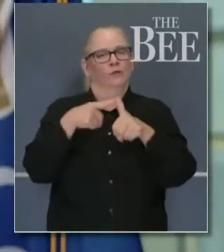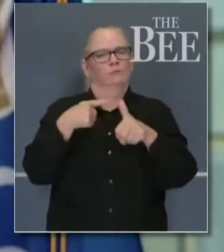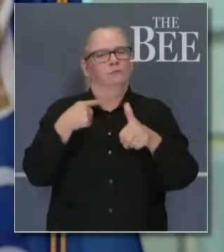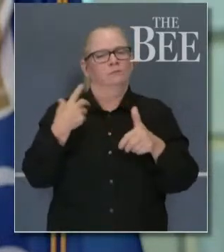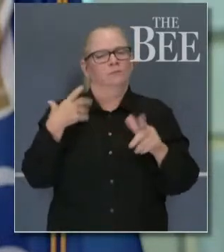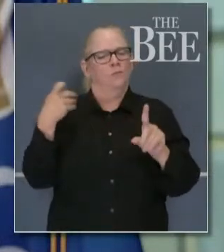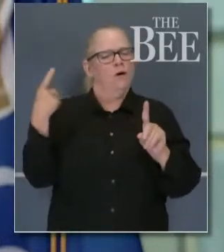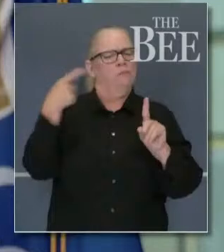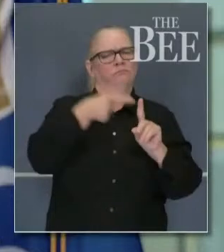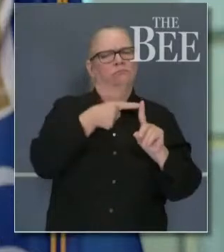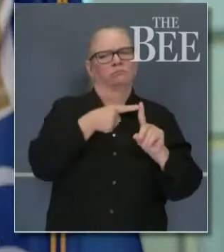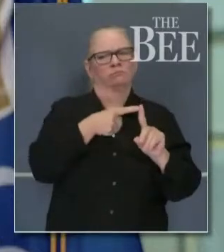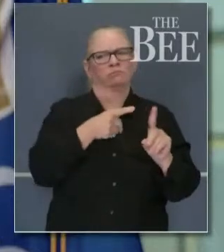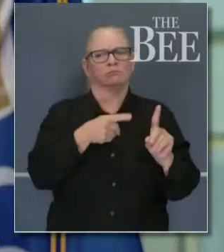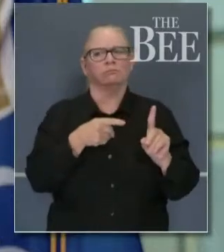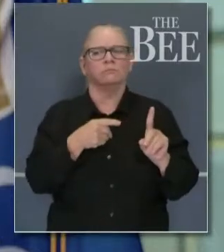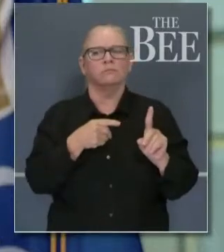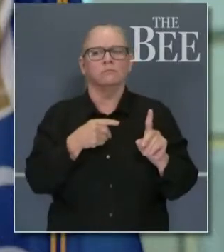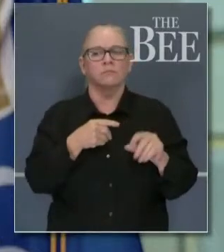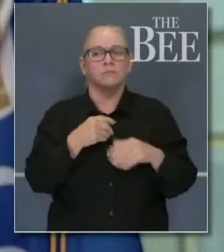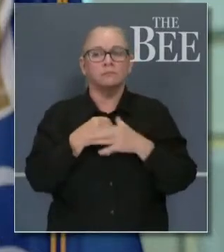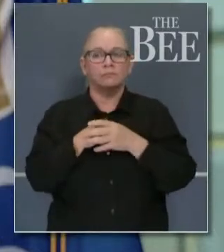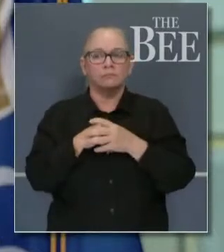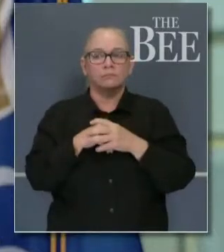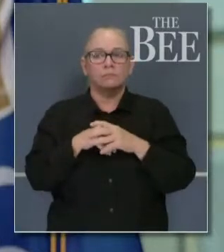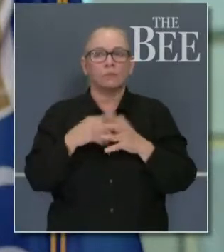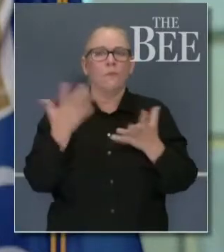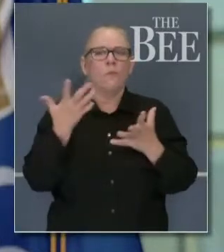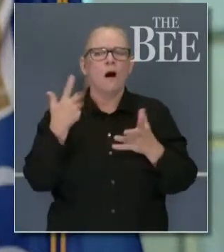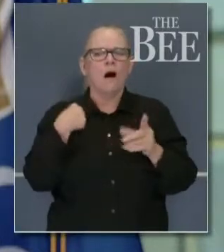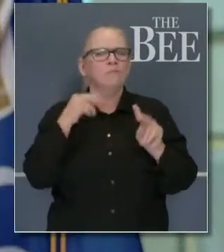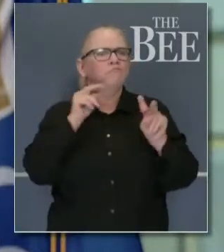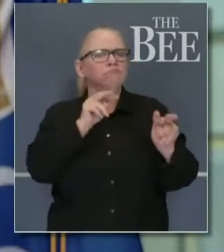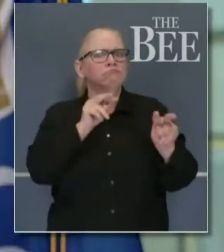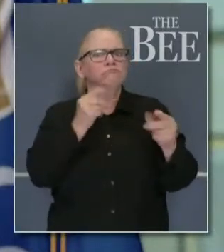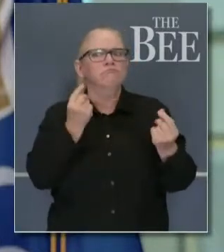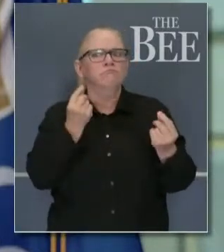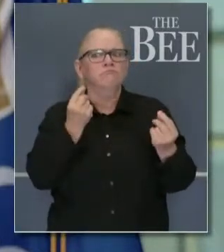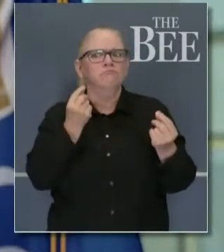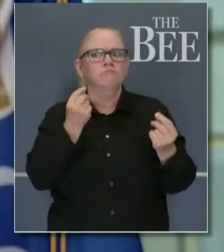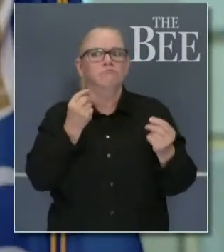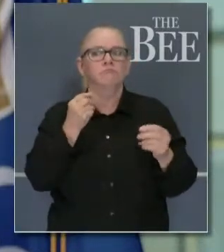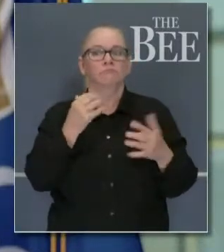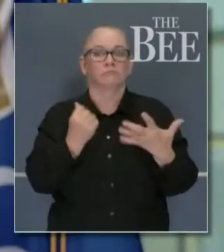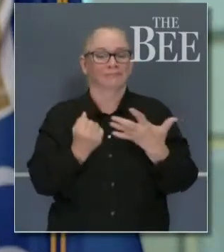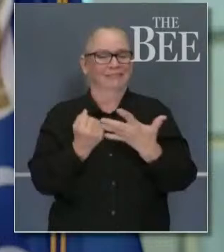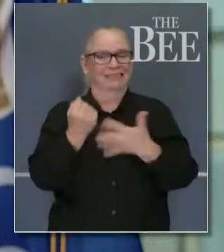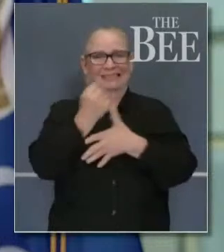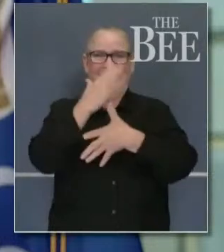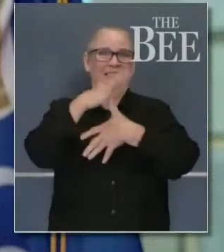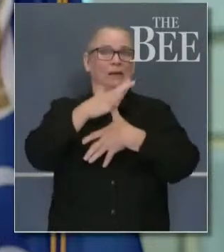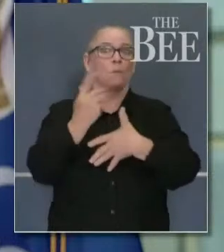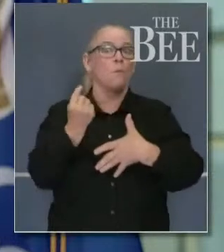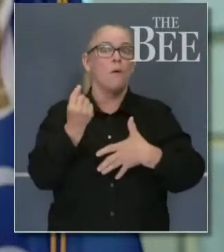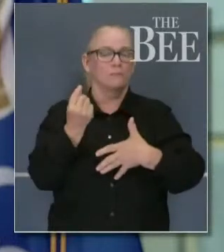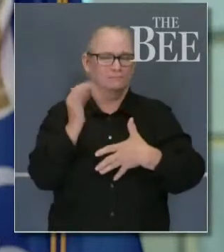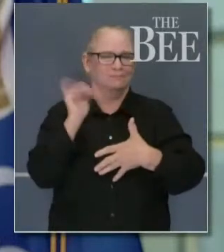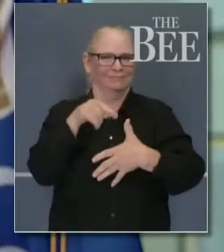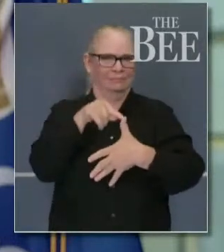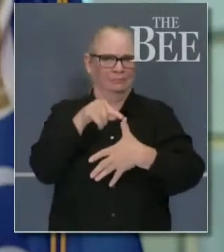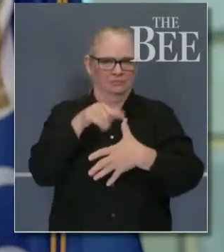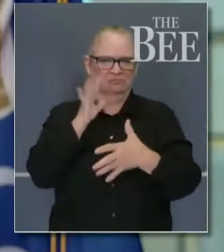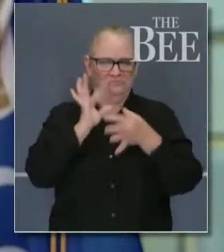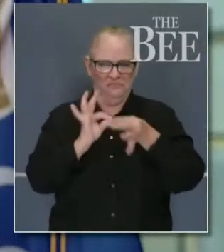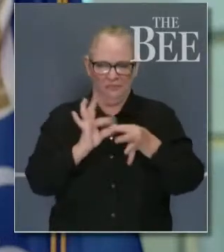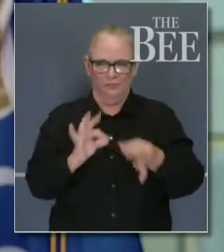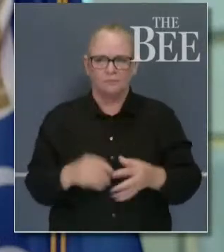that we are keeping our eye on, an issue that is our top priority outside of the situational challenges of dealing